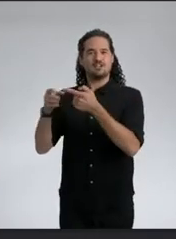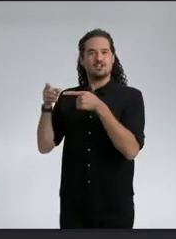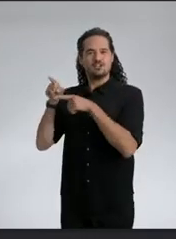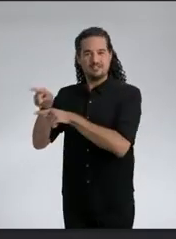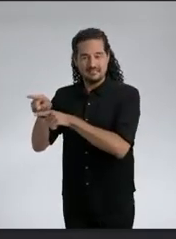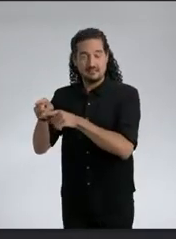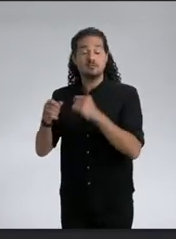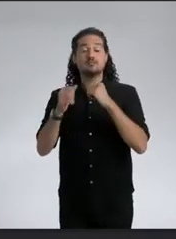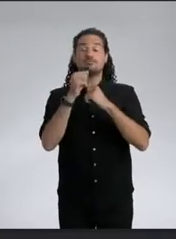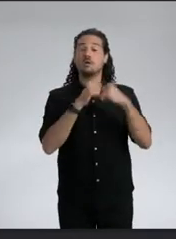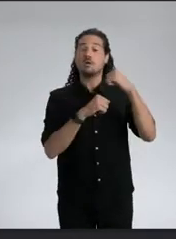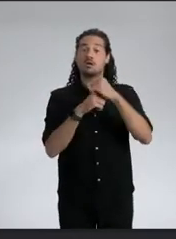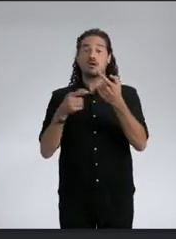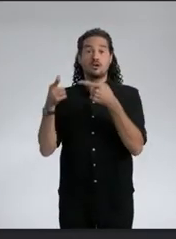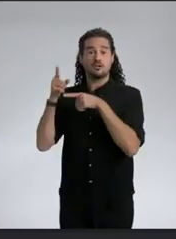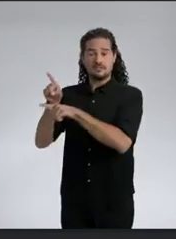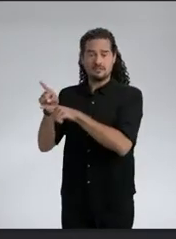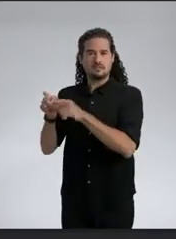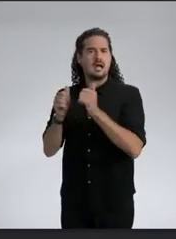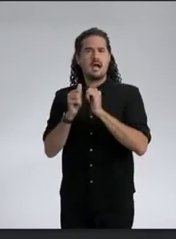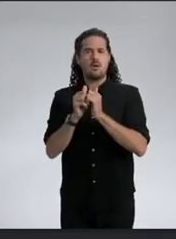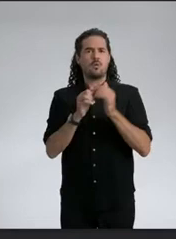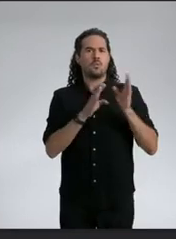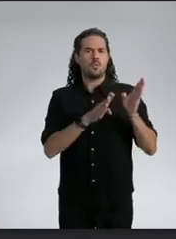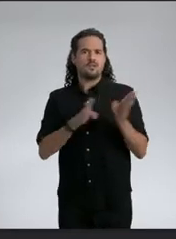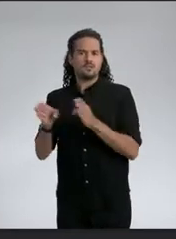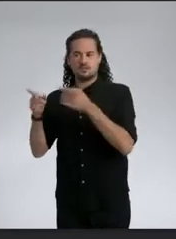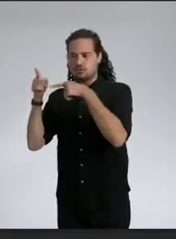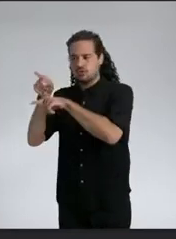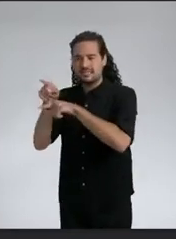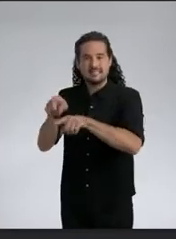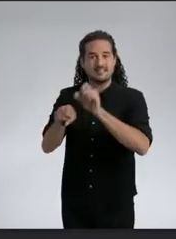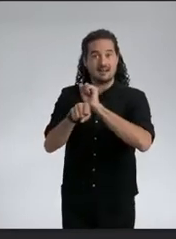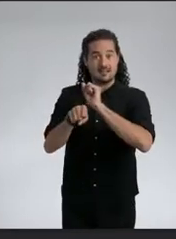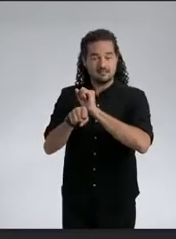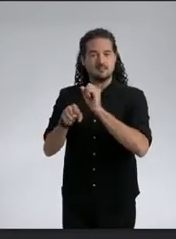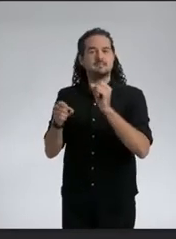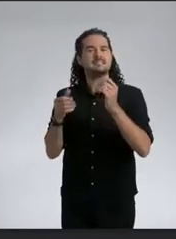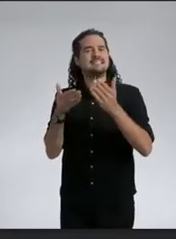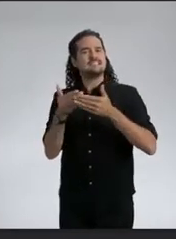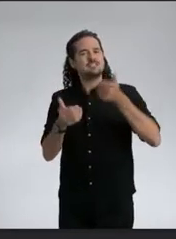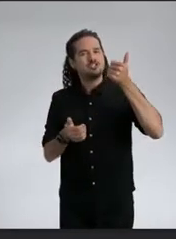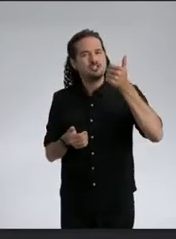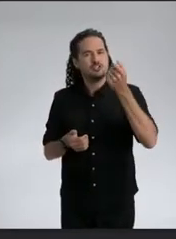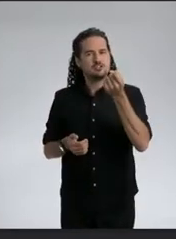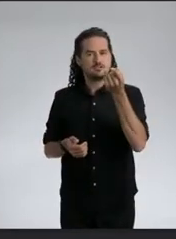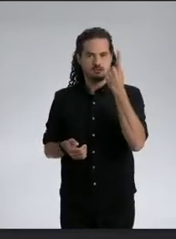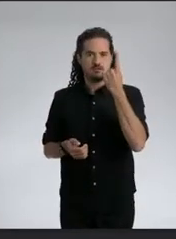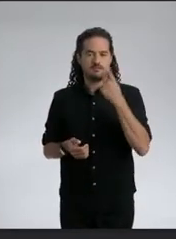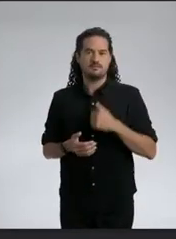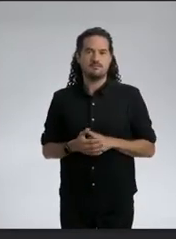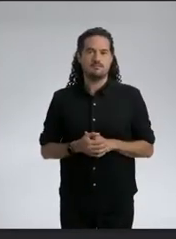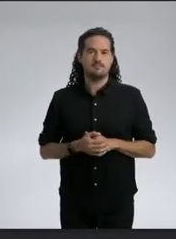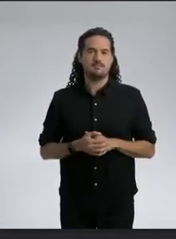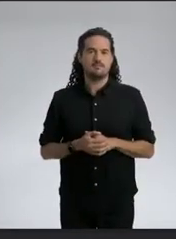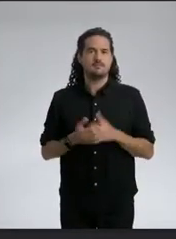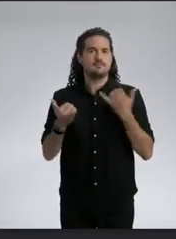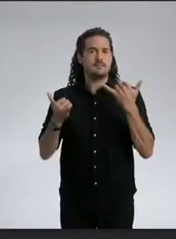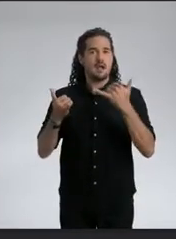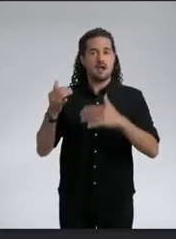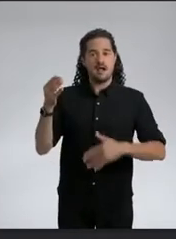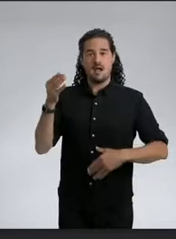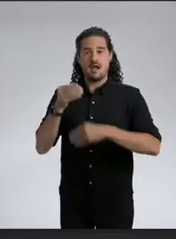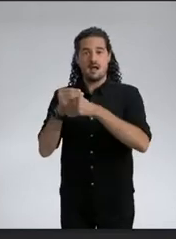of organizing concurrent tasks to make them easier to reason about. Let's introduce concurrency into Prepare for